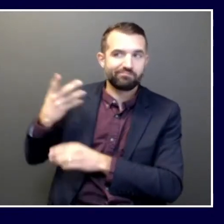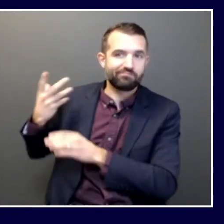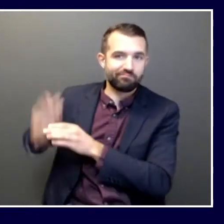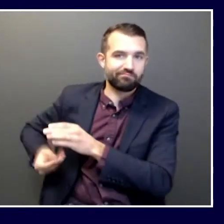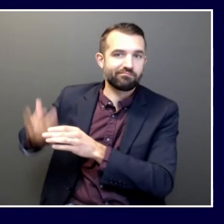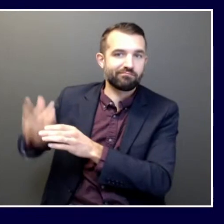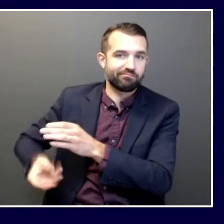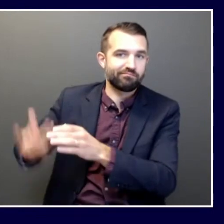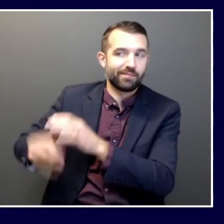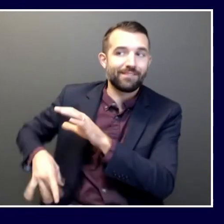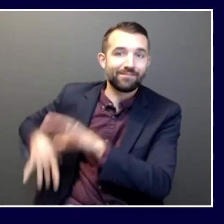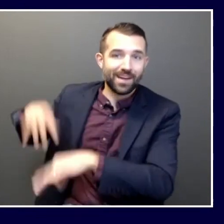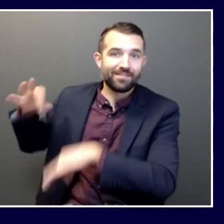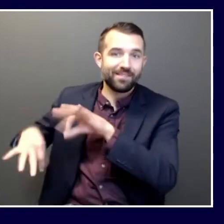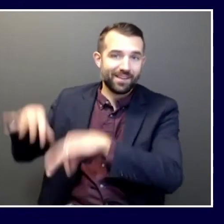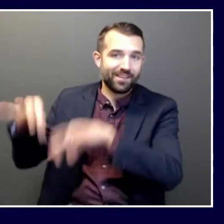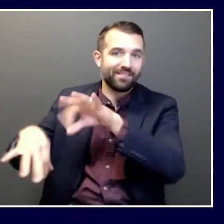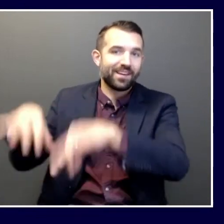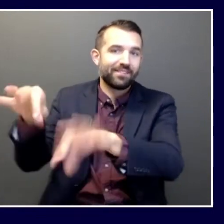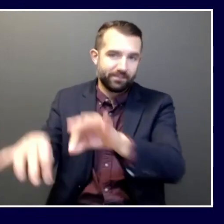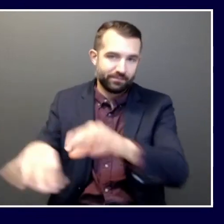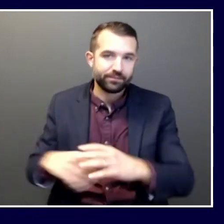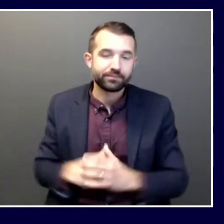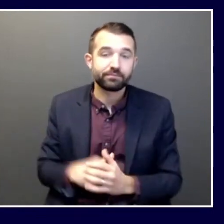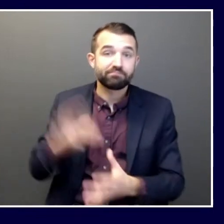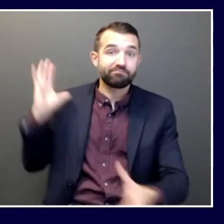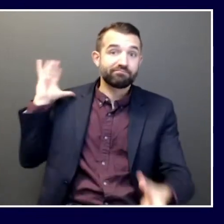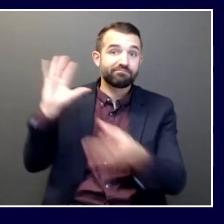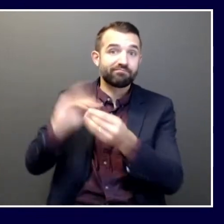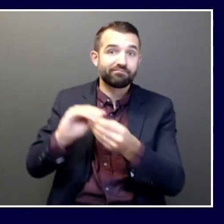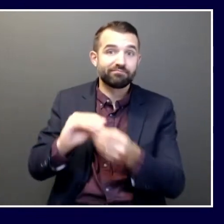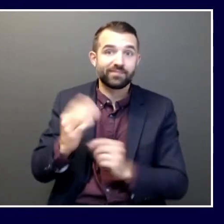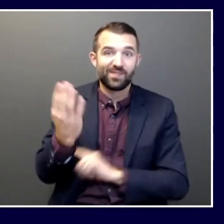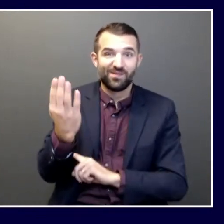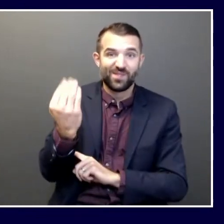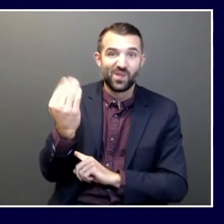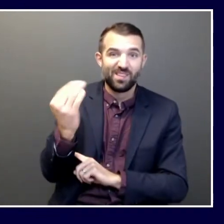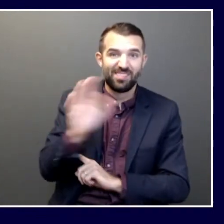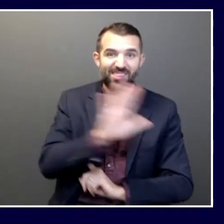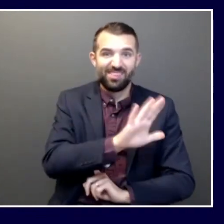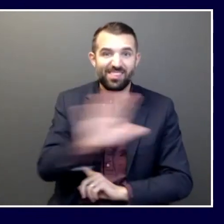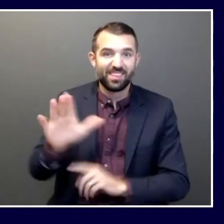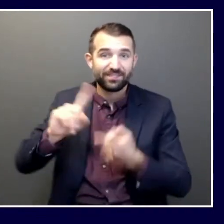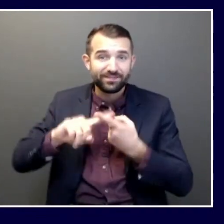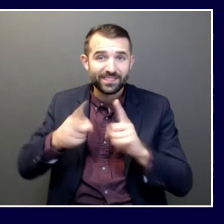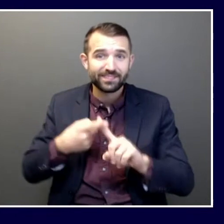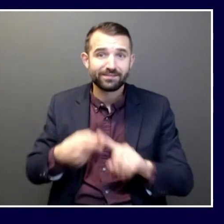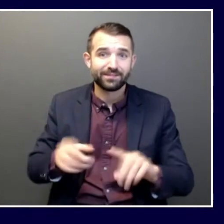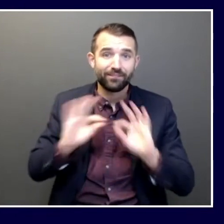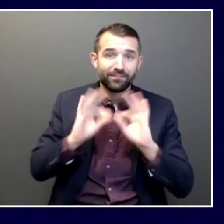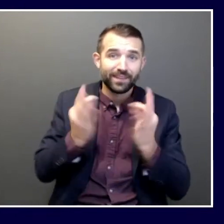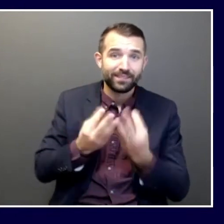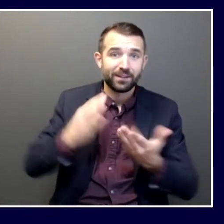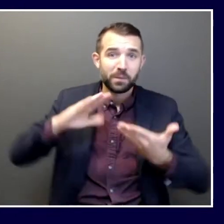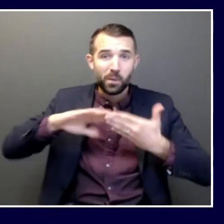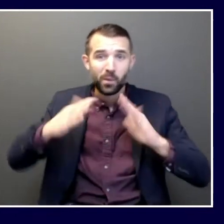condolences to the friends, family members, and communities of all of these 14 individuals.